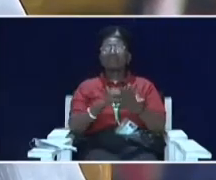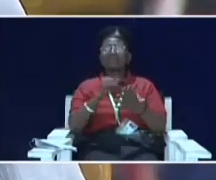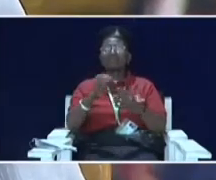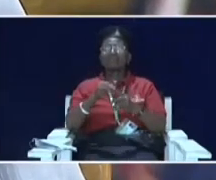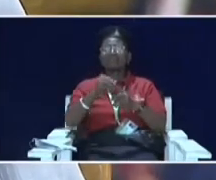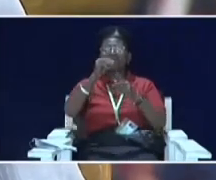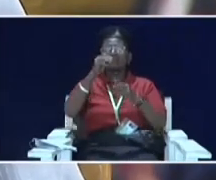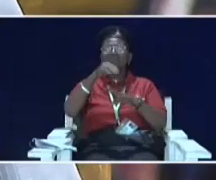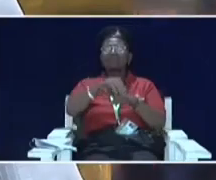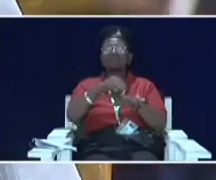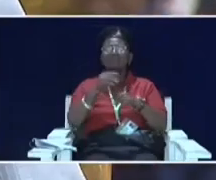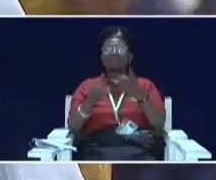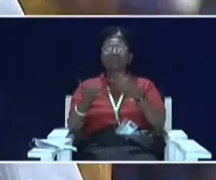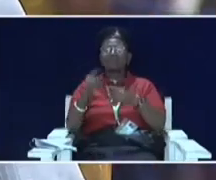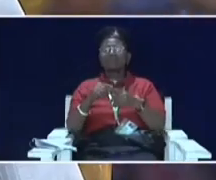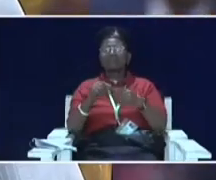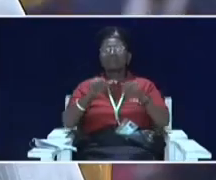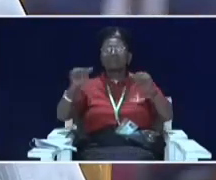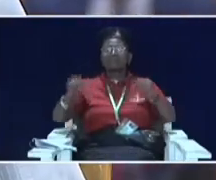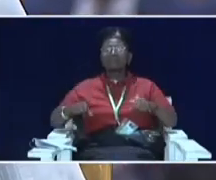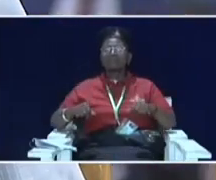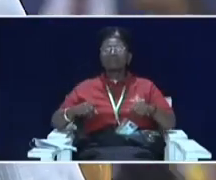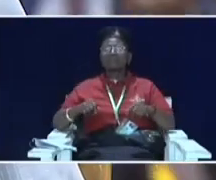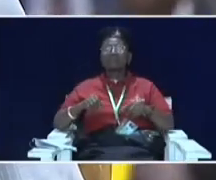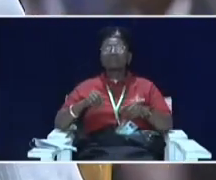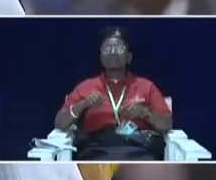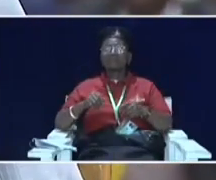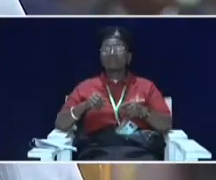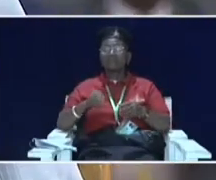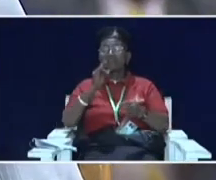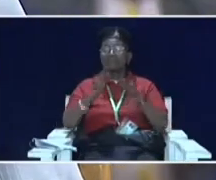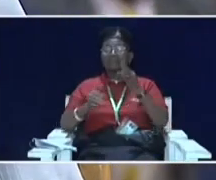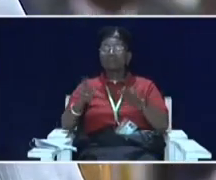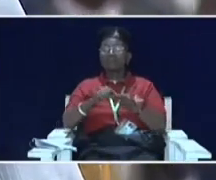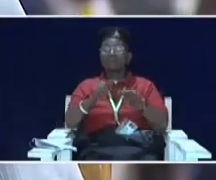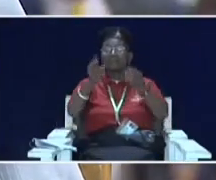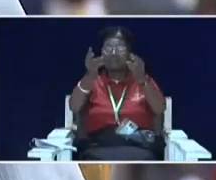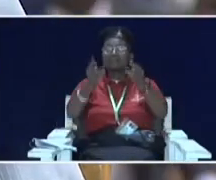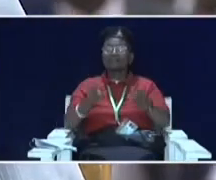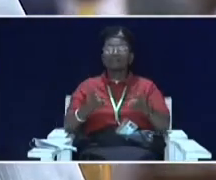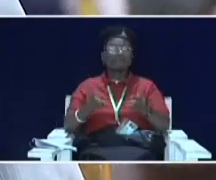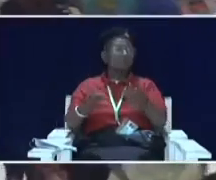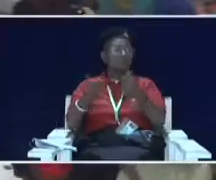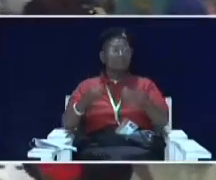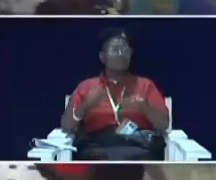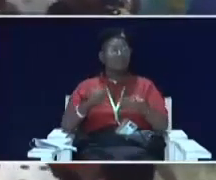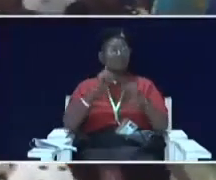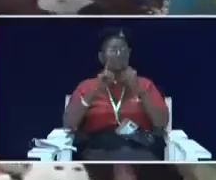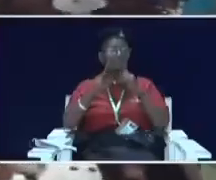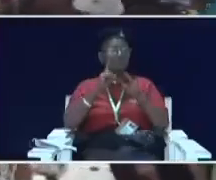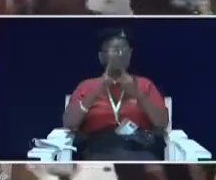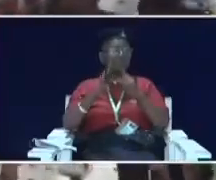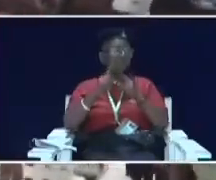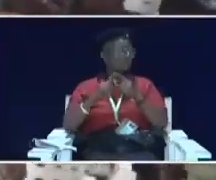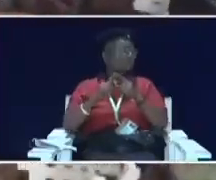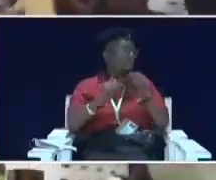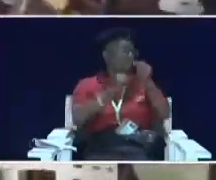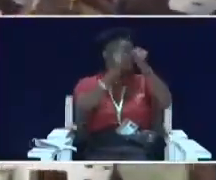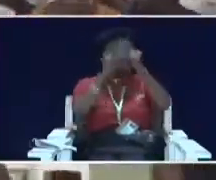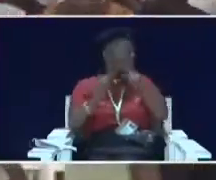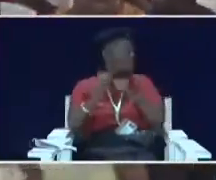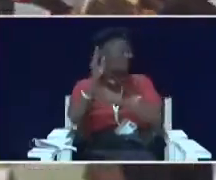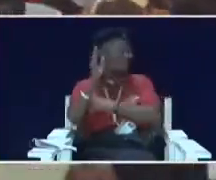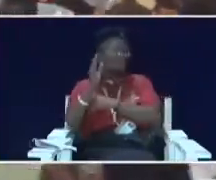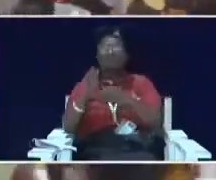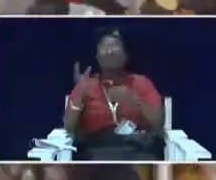altar if you want to. Come and talk to the Almighty God. Take your prayer point. thank